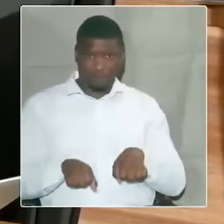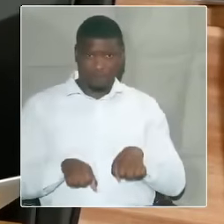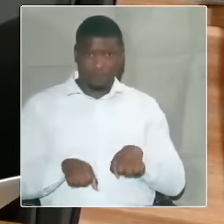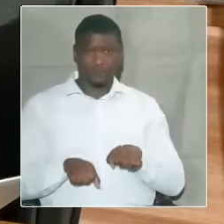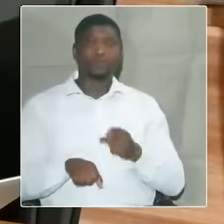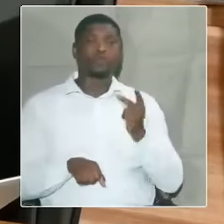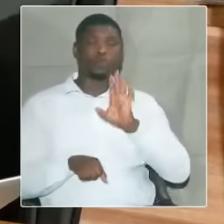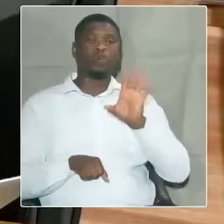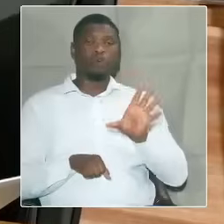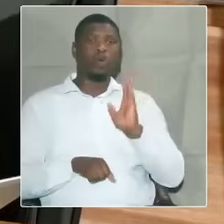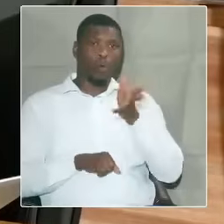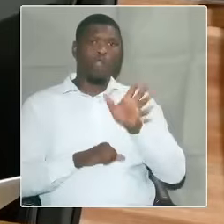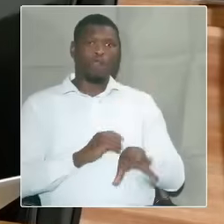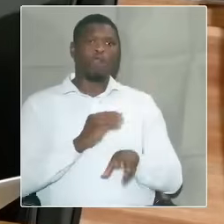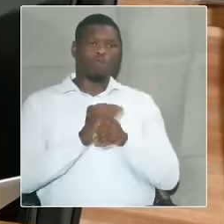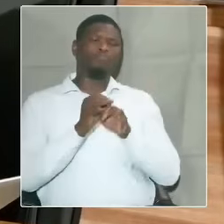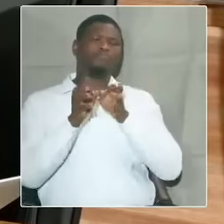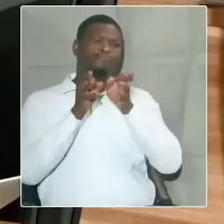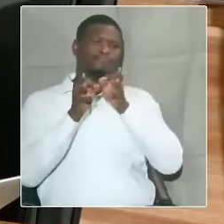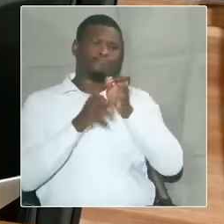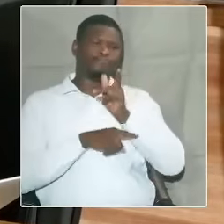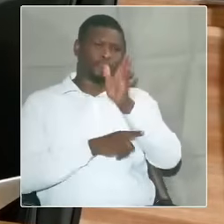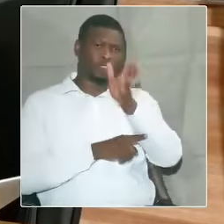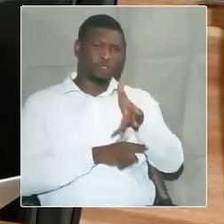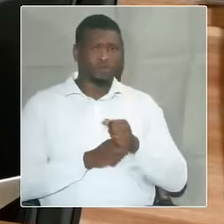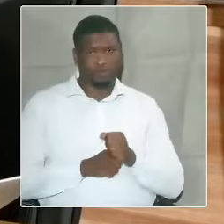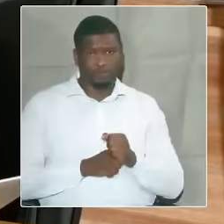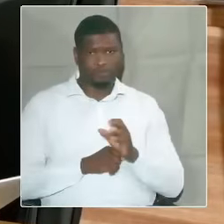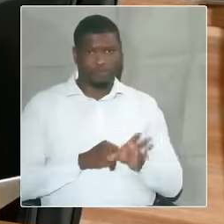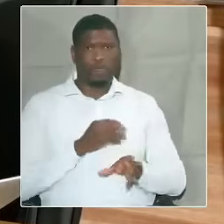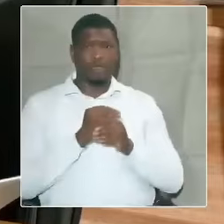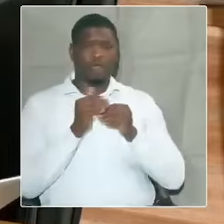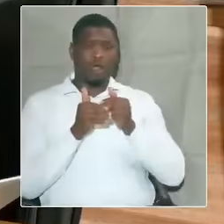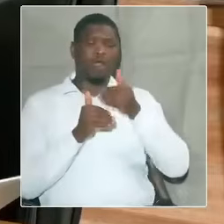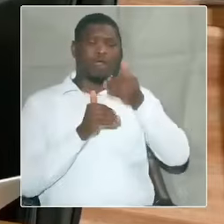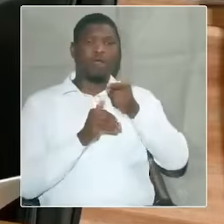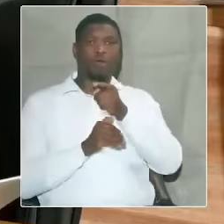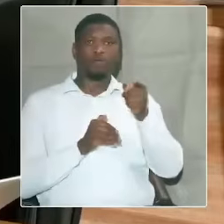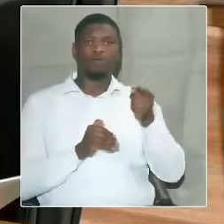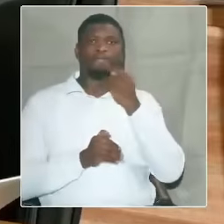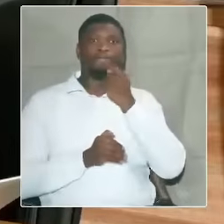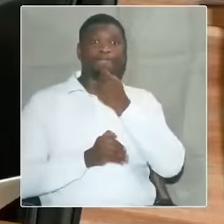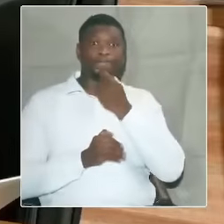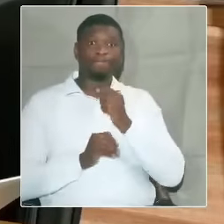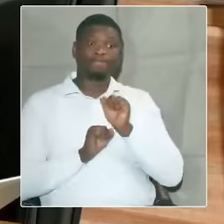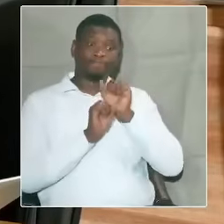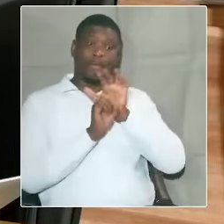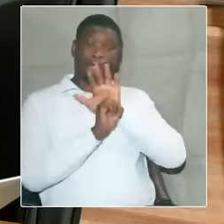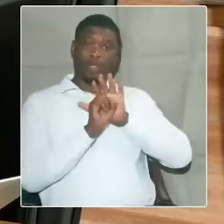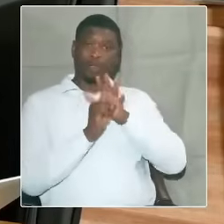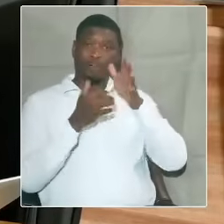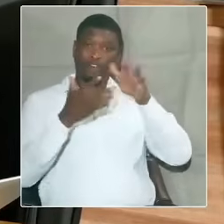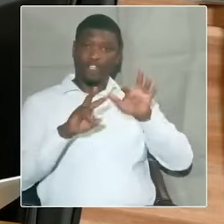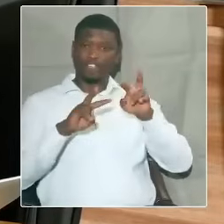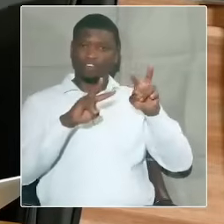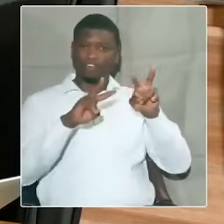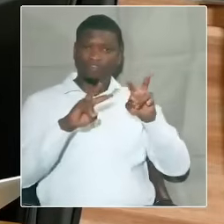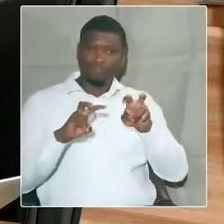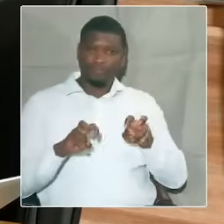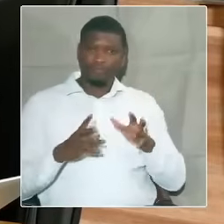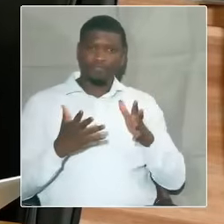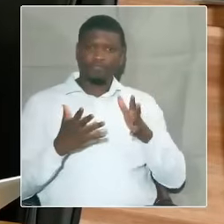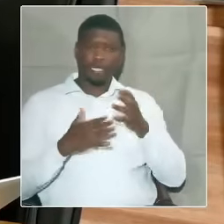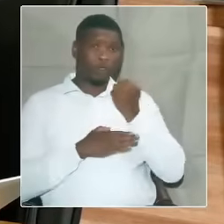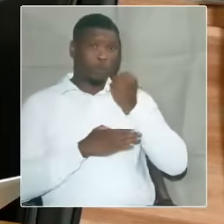with the internal investigation that was conducted, and we'll get to that. Then you proceed, you say,